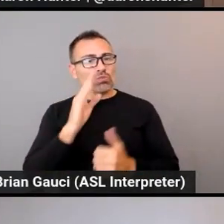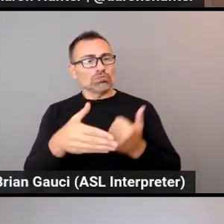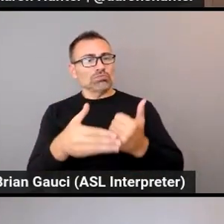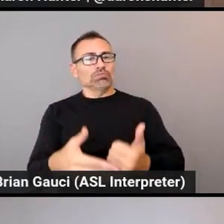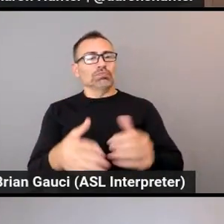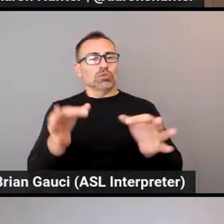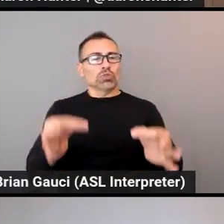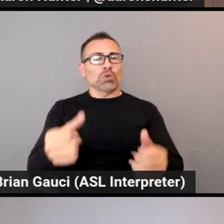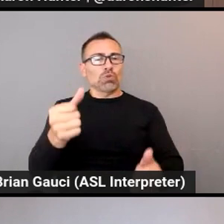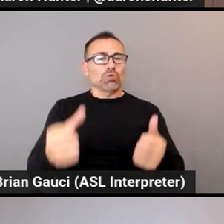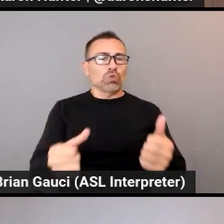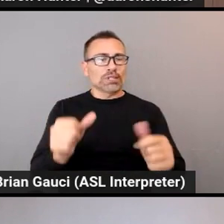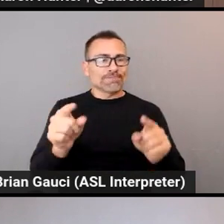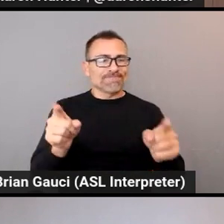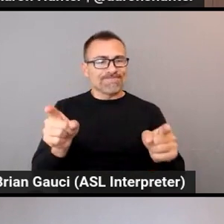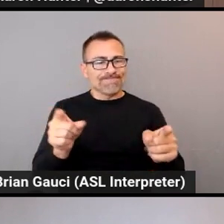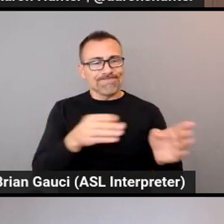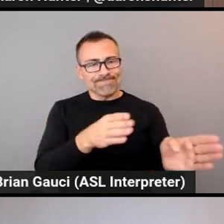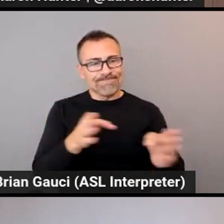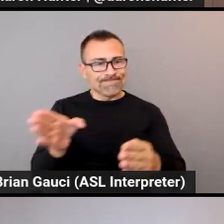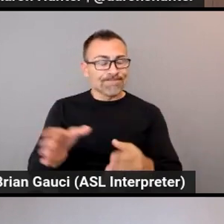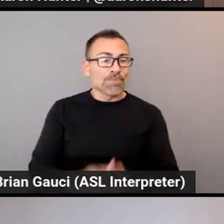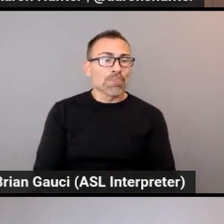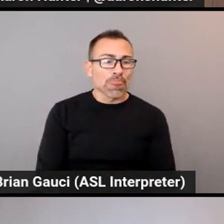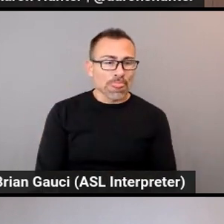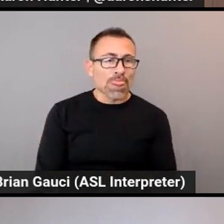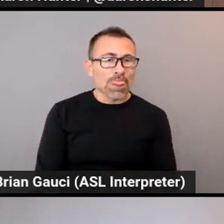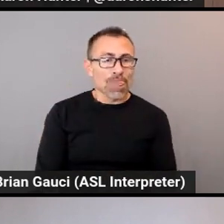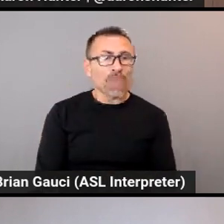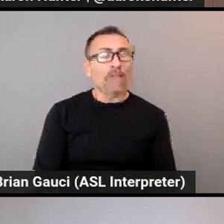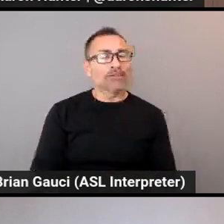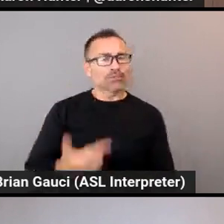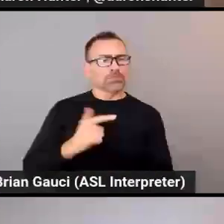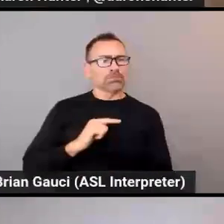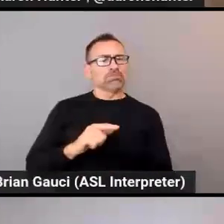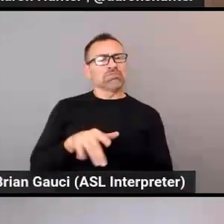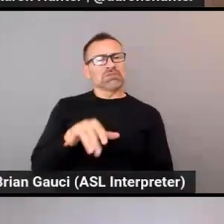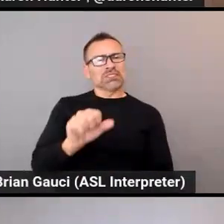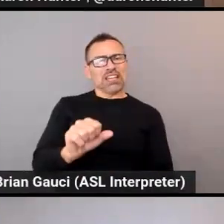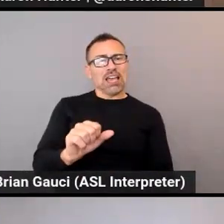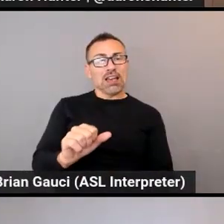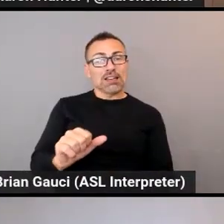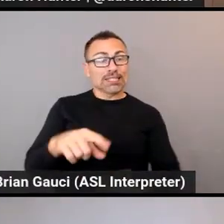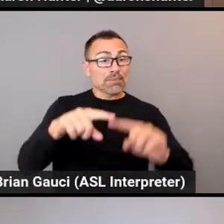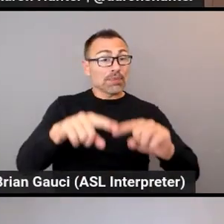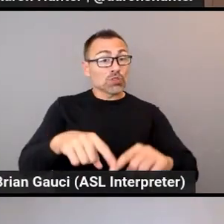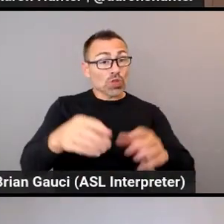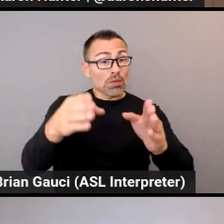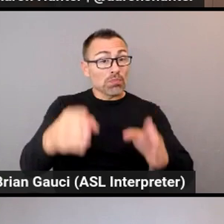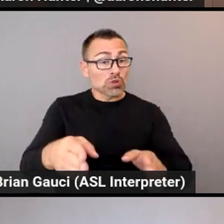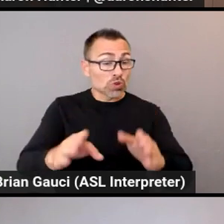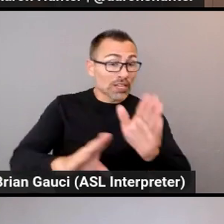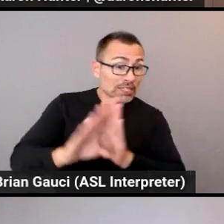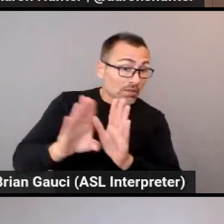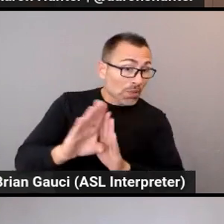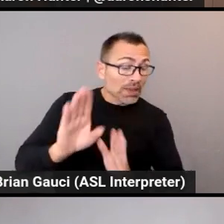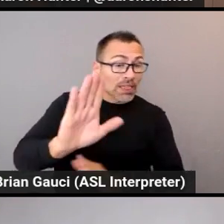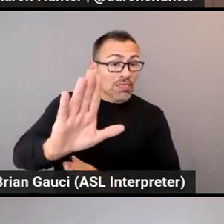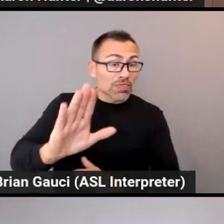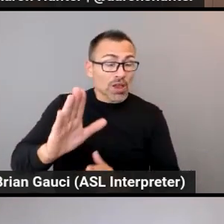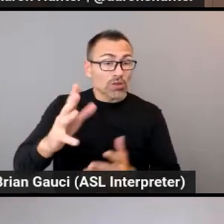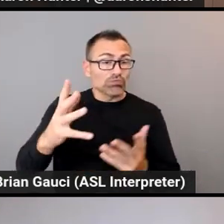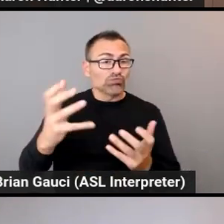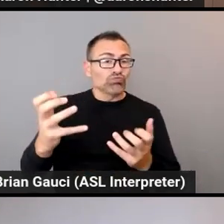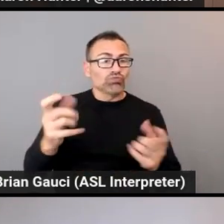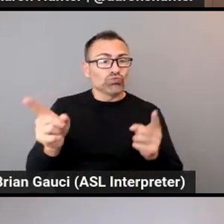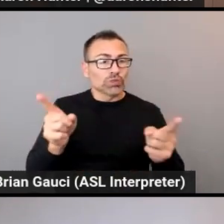from, Yeah, so it's really depends on the developer how they want to do it, but it's, the intent is to at least give them a starting